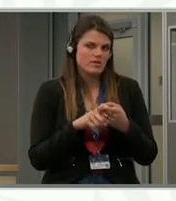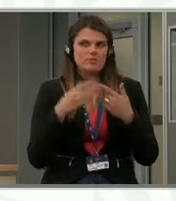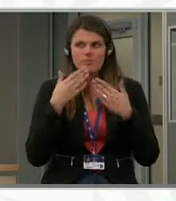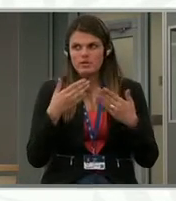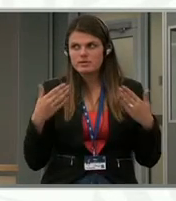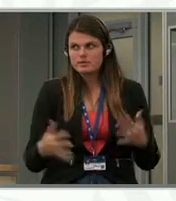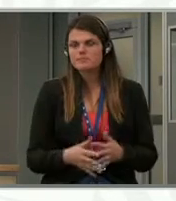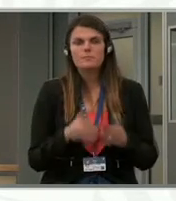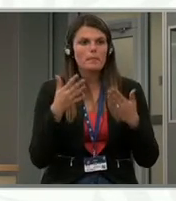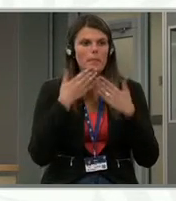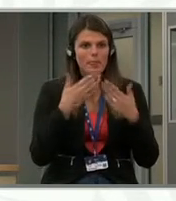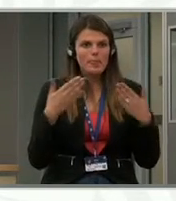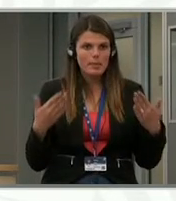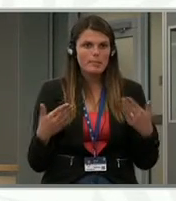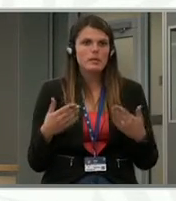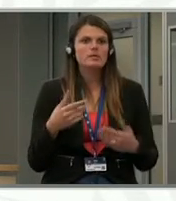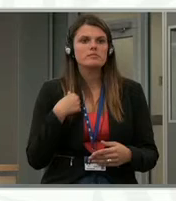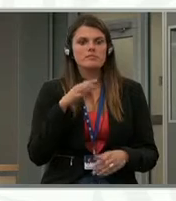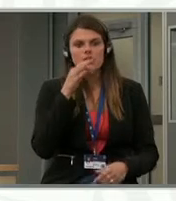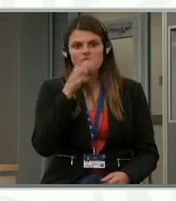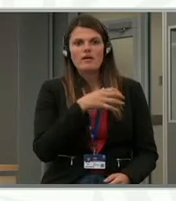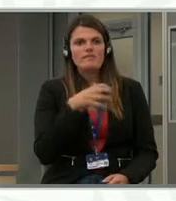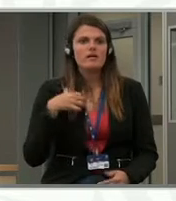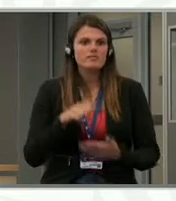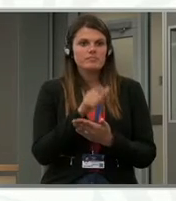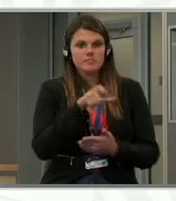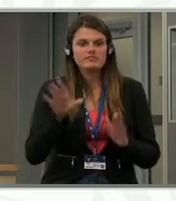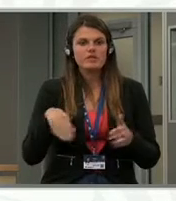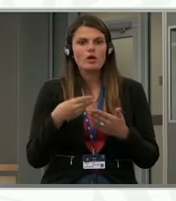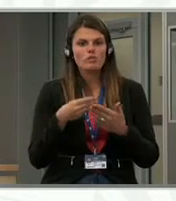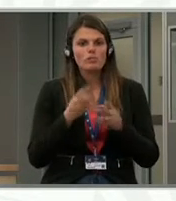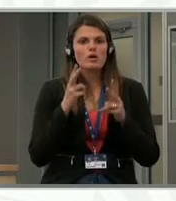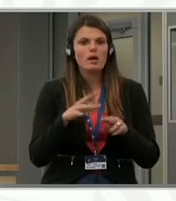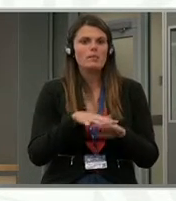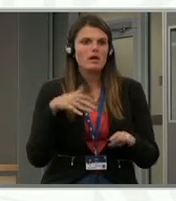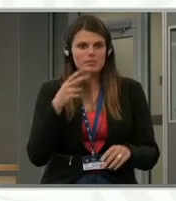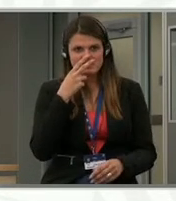Liels paldies Benifei kungam un teikt, ka valdība. Thank you to Mr. Benifei.